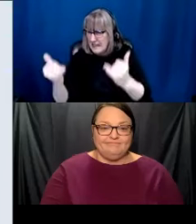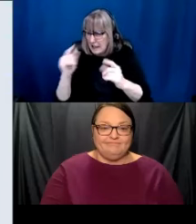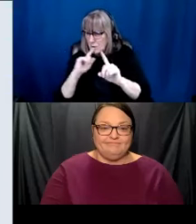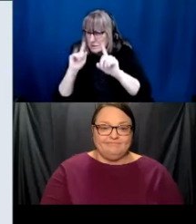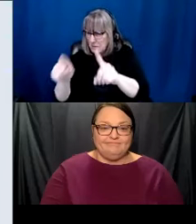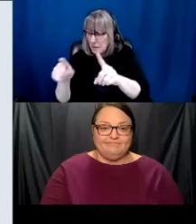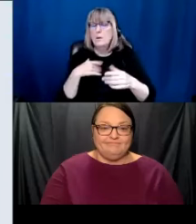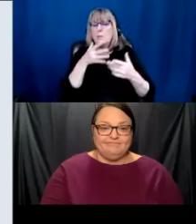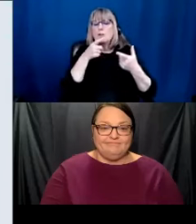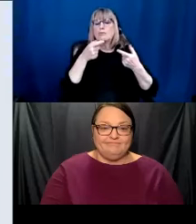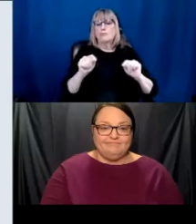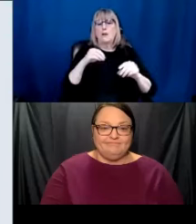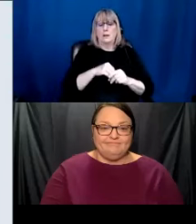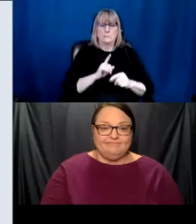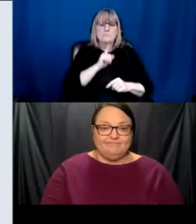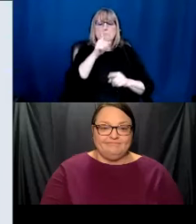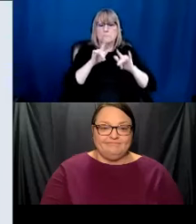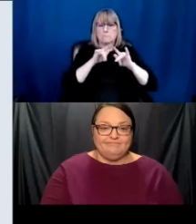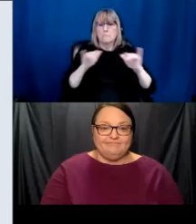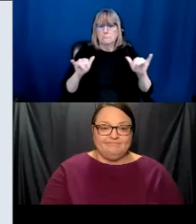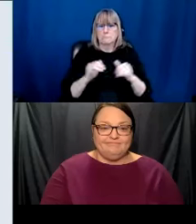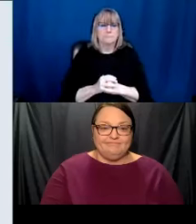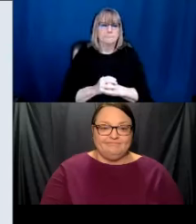I'll try to do that in real time.